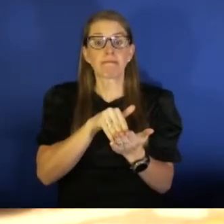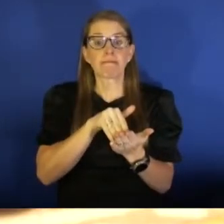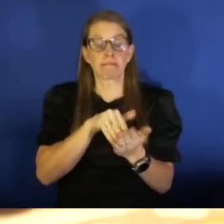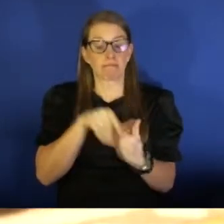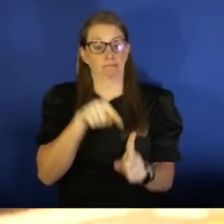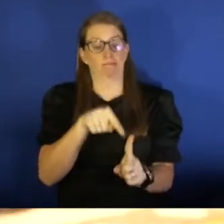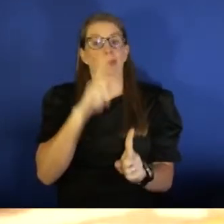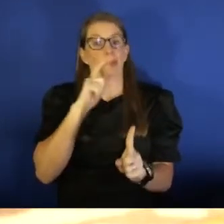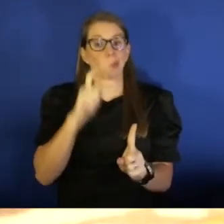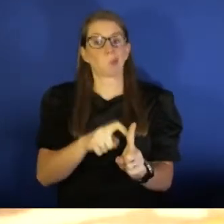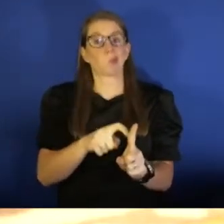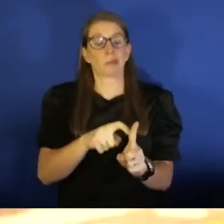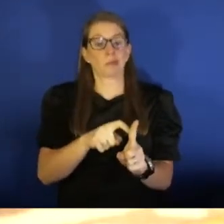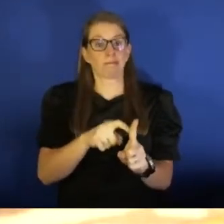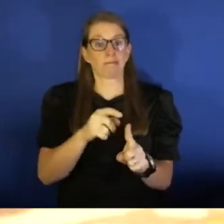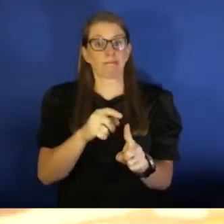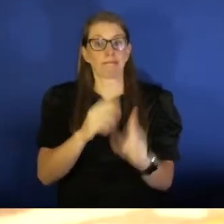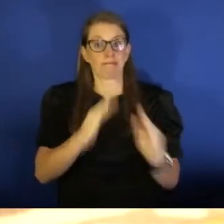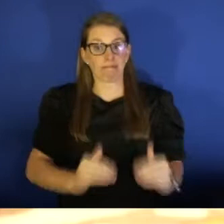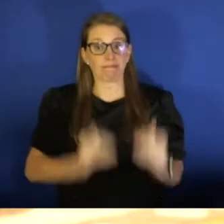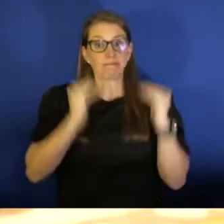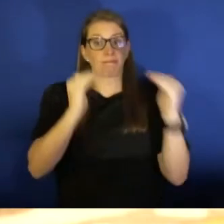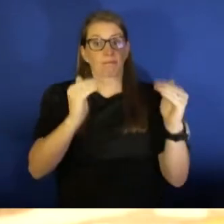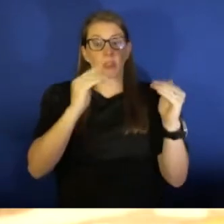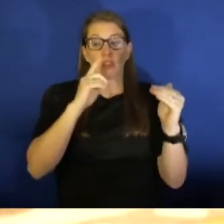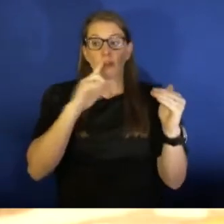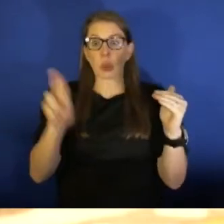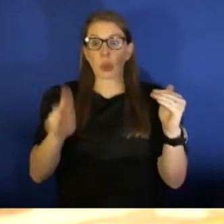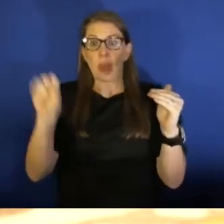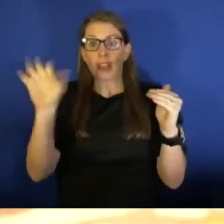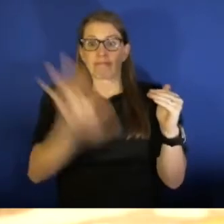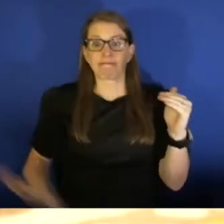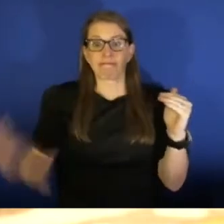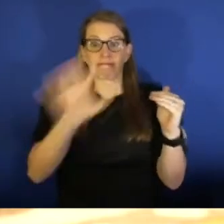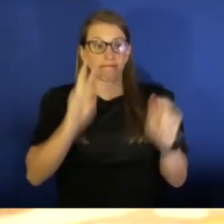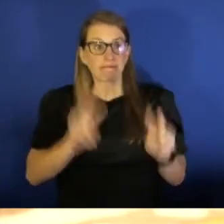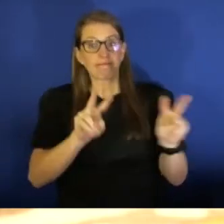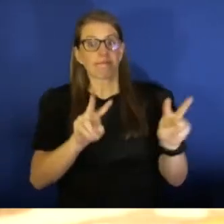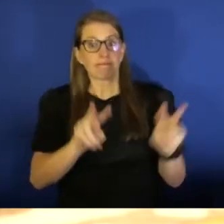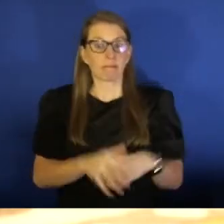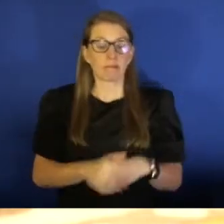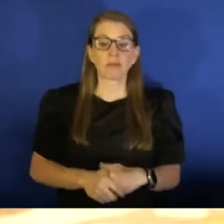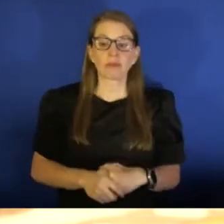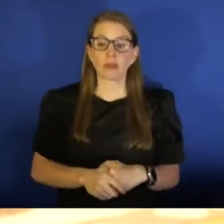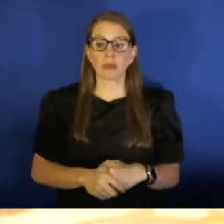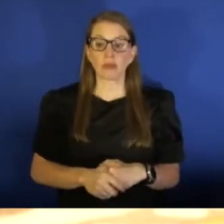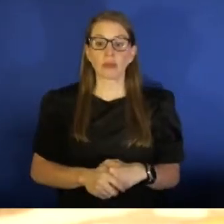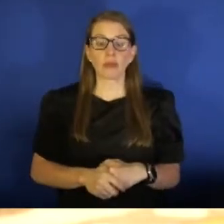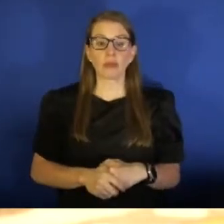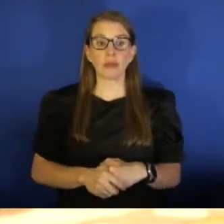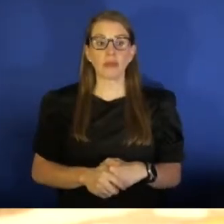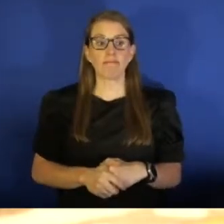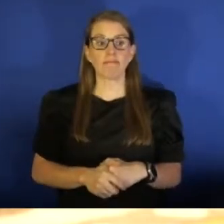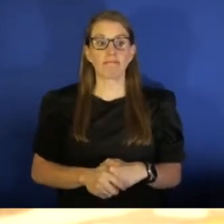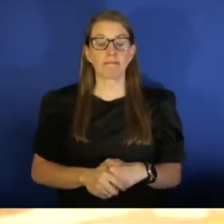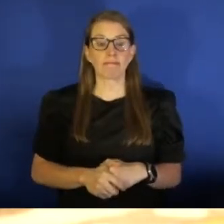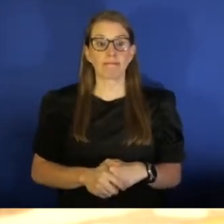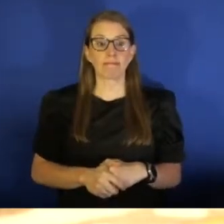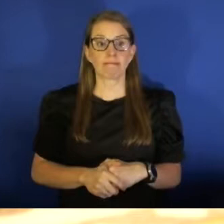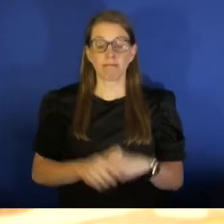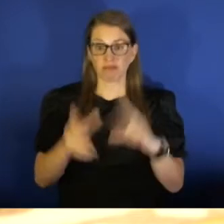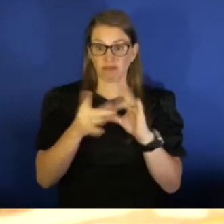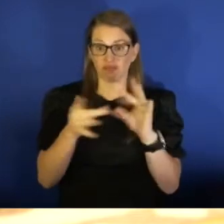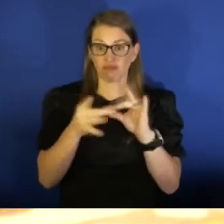institution throughout the country. And I think getting the word out is an important part of that, and when you have the convention, you